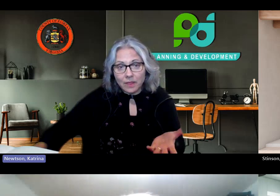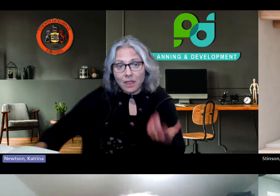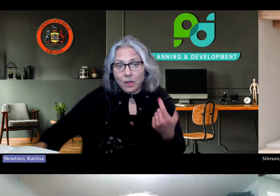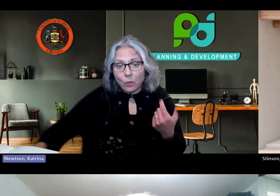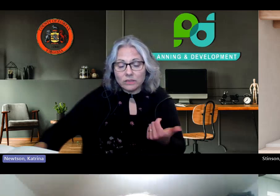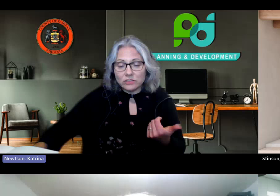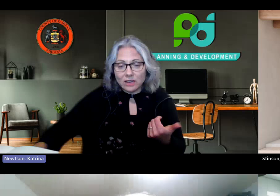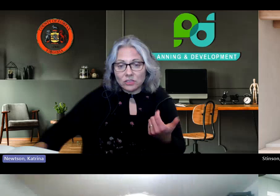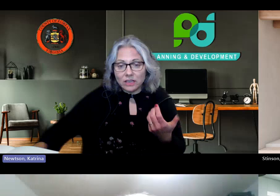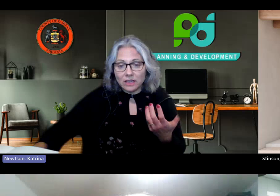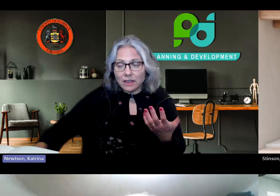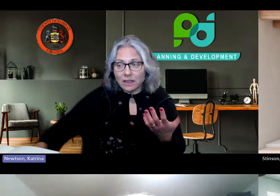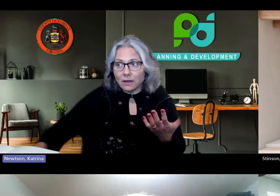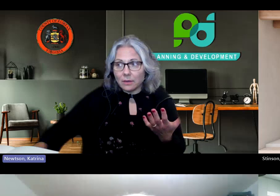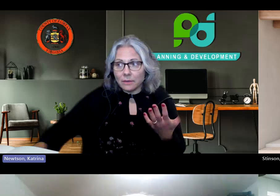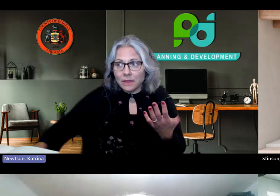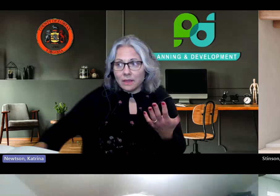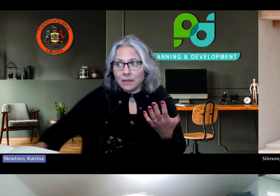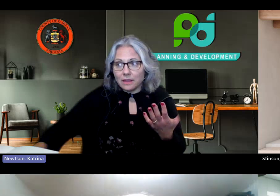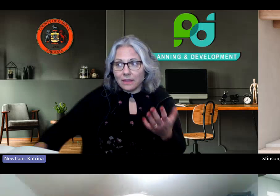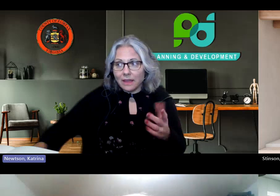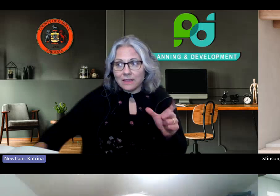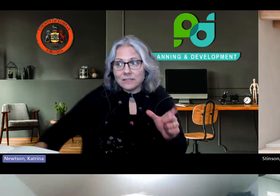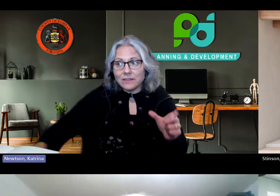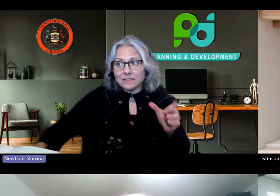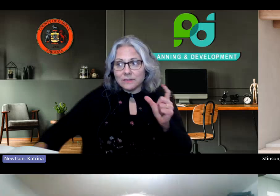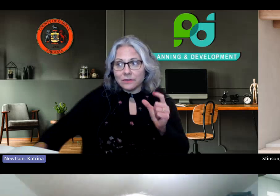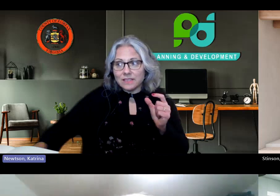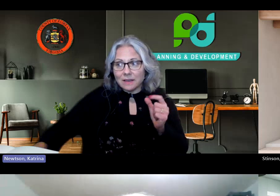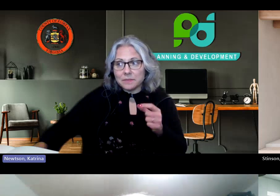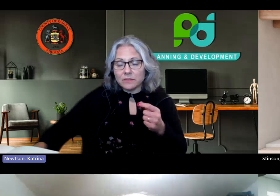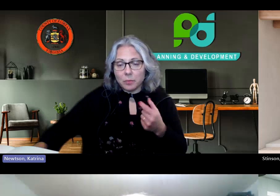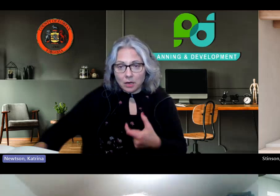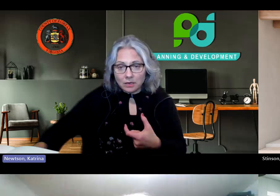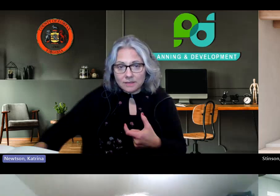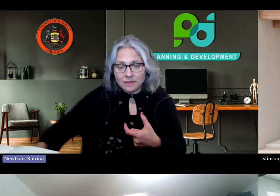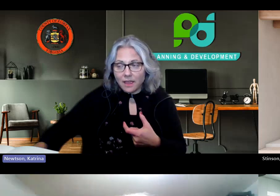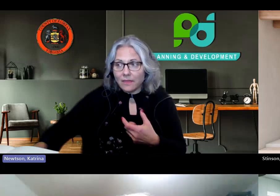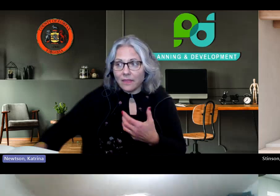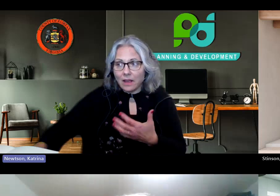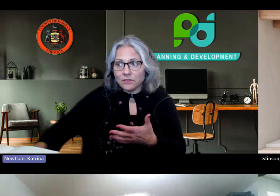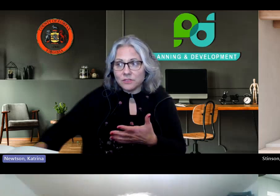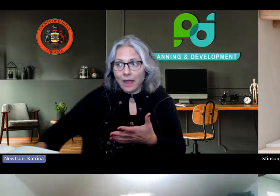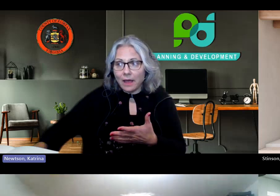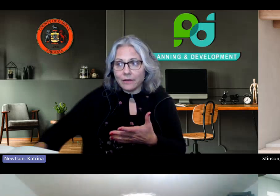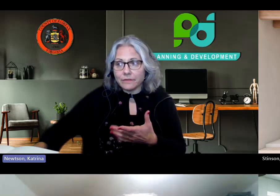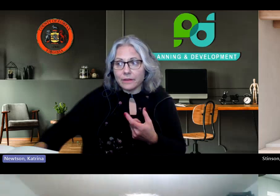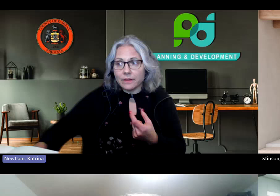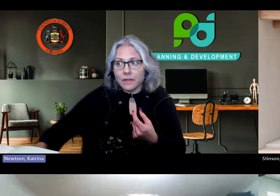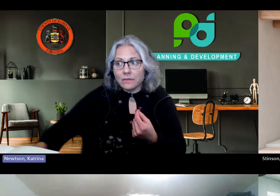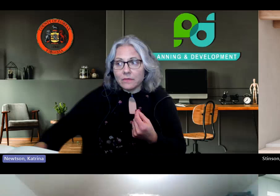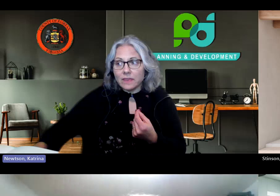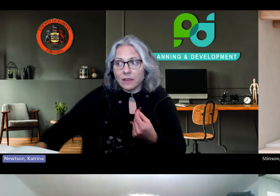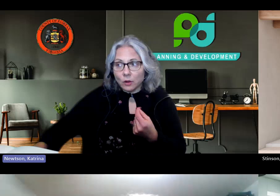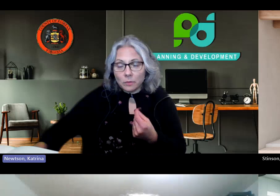system, which actually that classifies the different types of parks. And then they also have